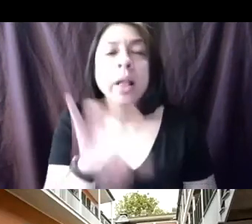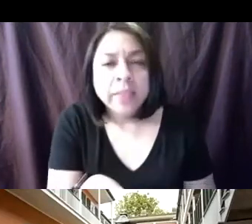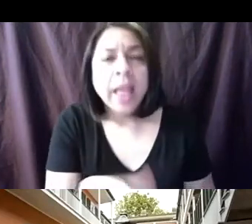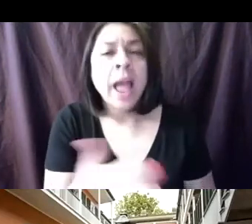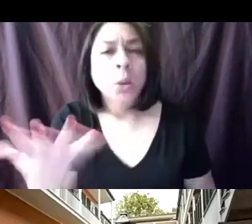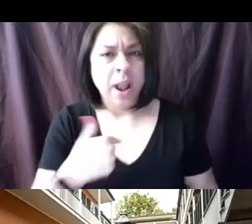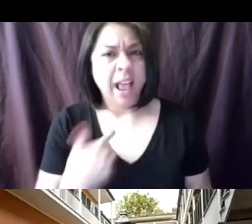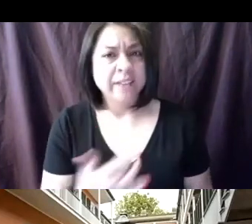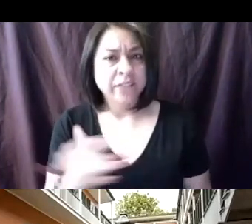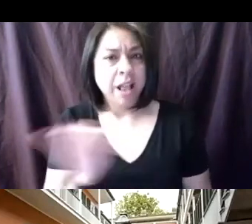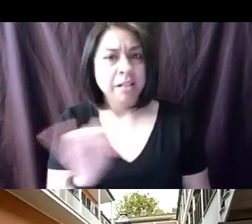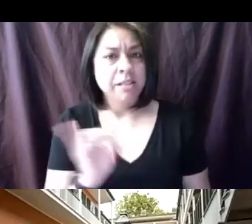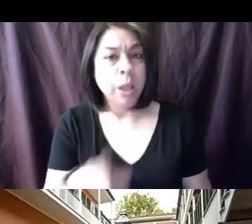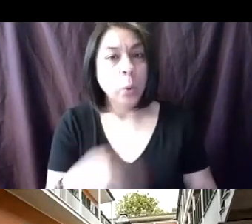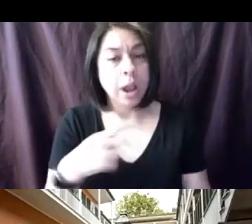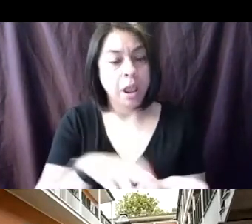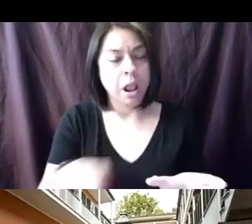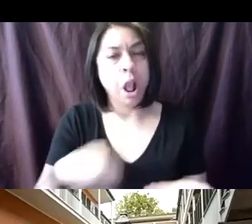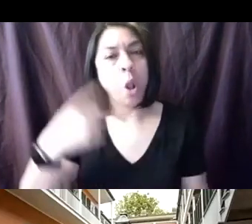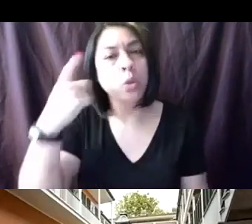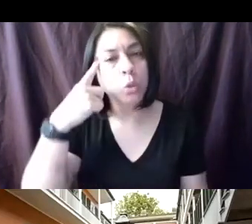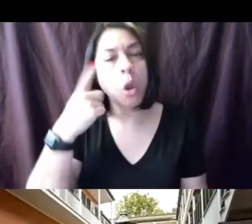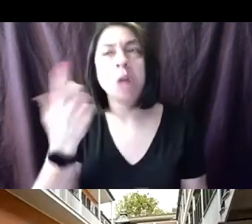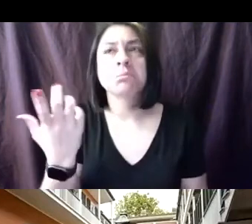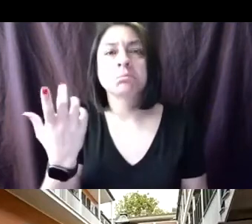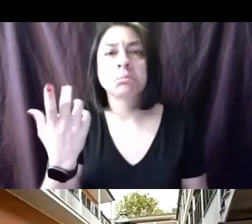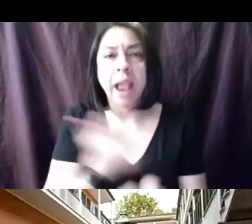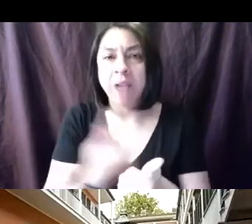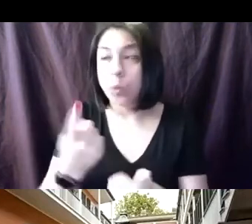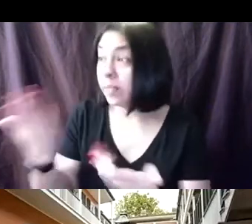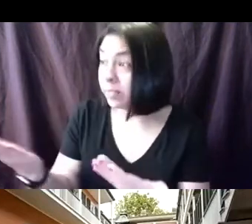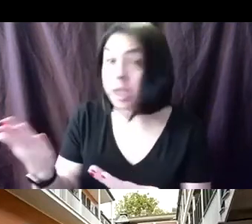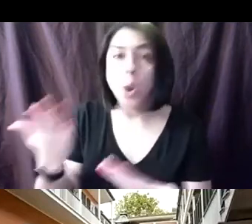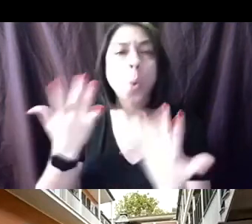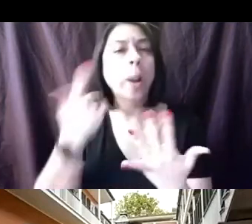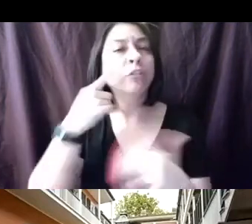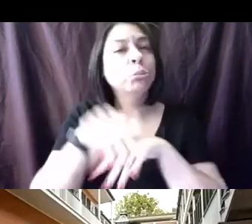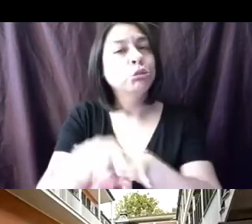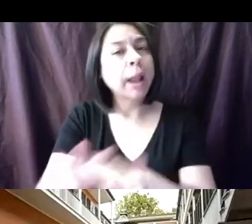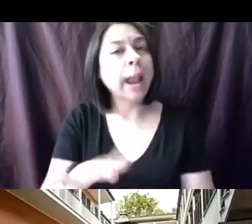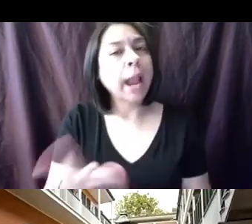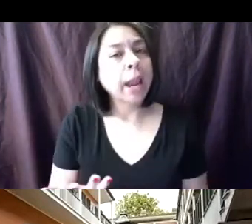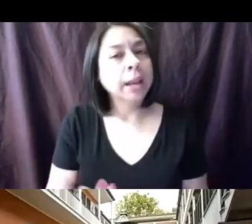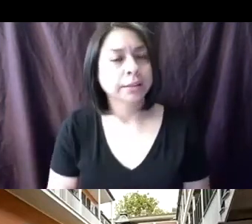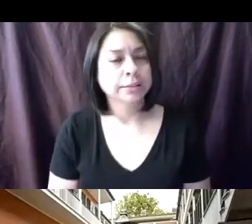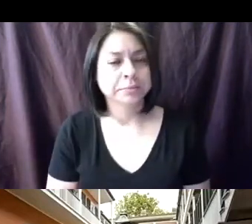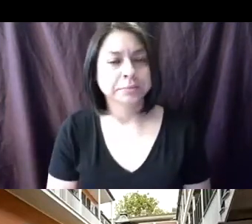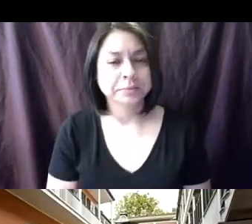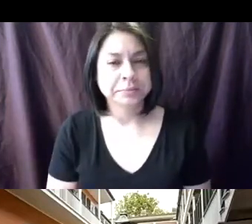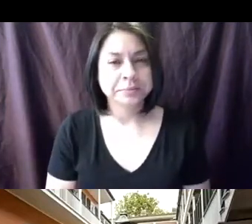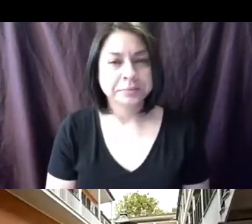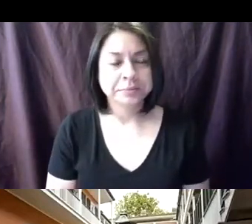that's what I felt like when I got out of that car. I just felt like everybody was out there waiting for the parade to come, you know.